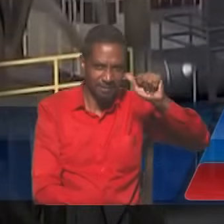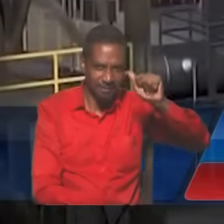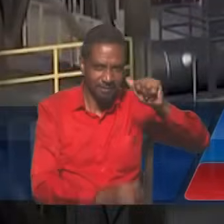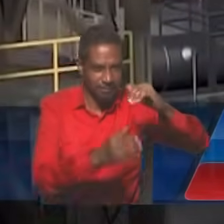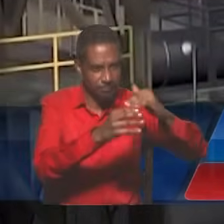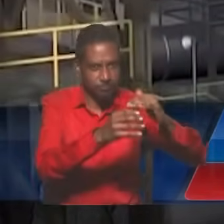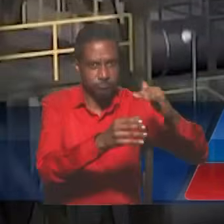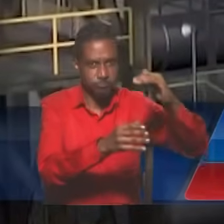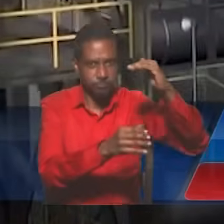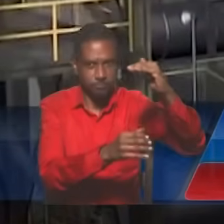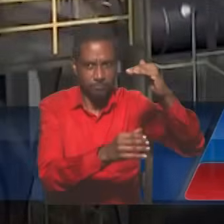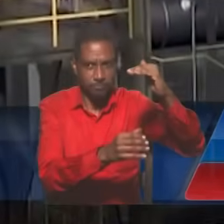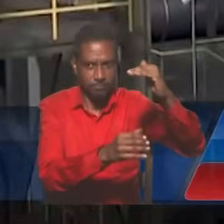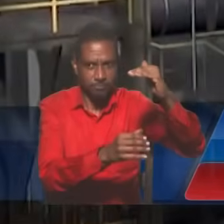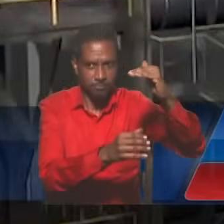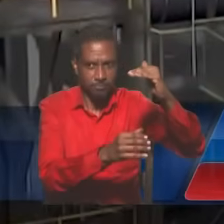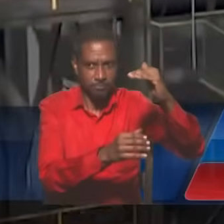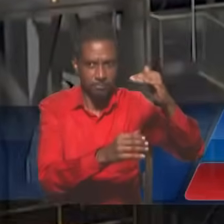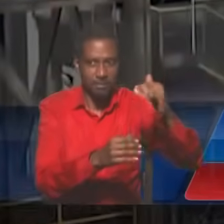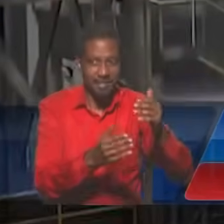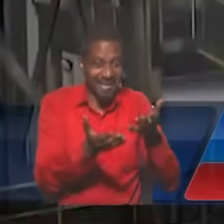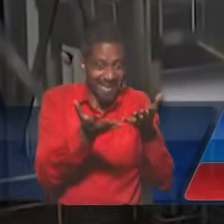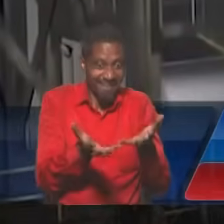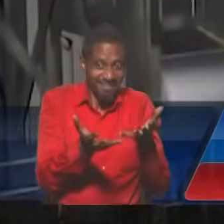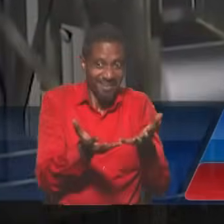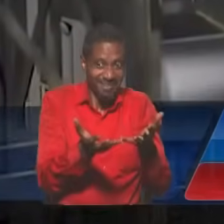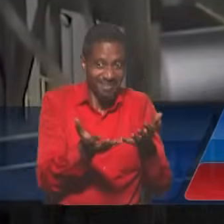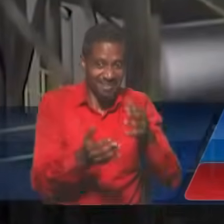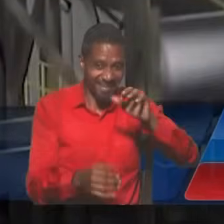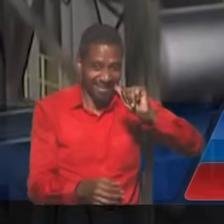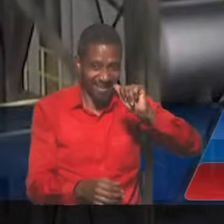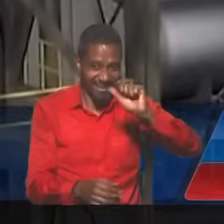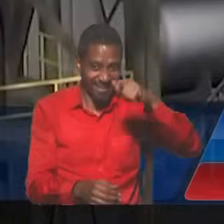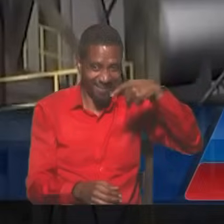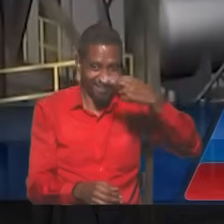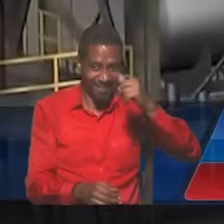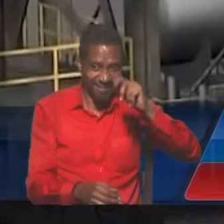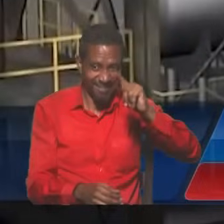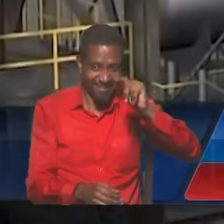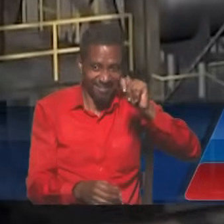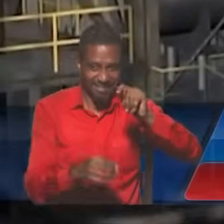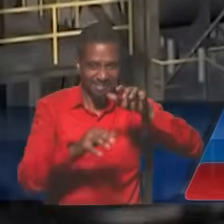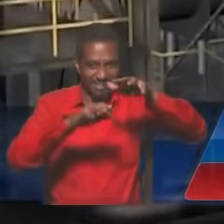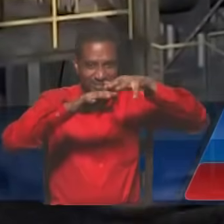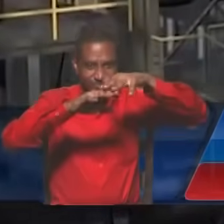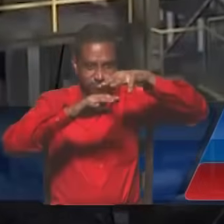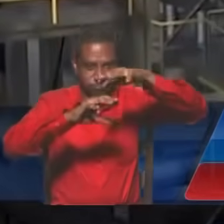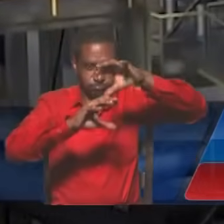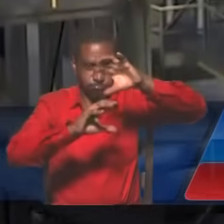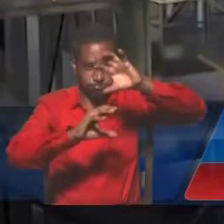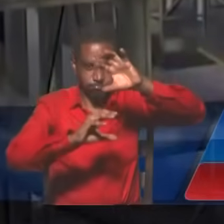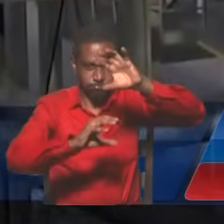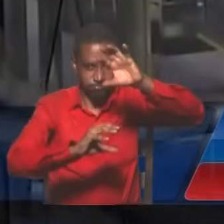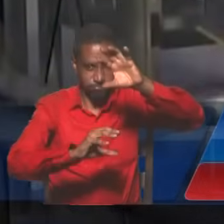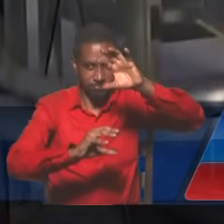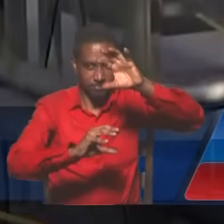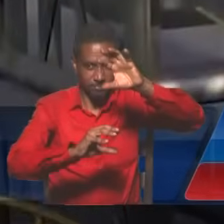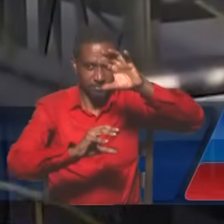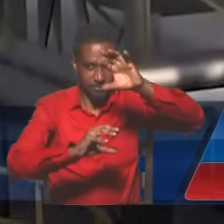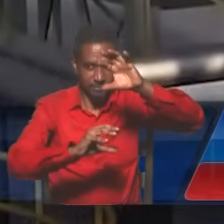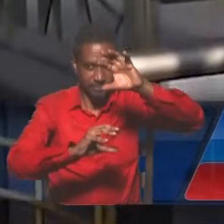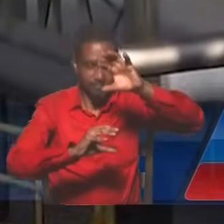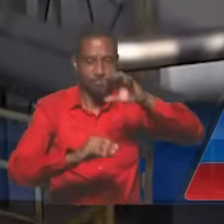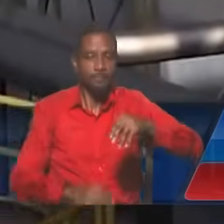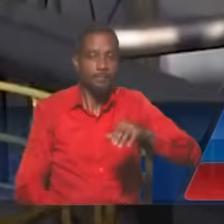column, while heavier products like asphalt and residual fuel oil settle at the bottom. Conversion is the next